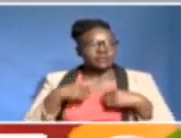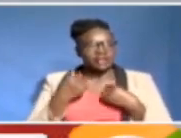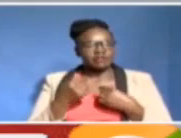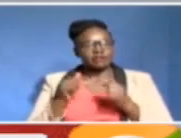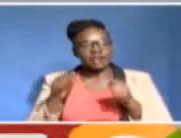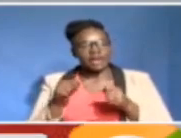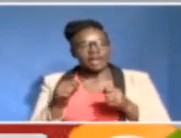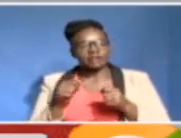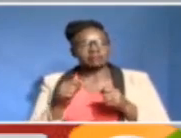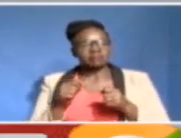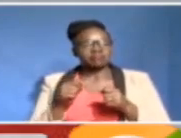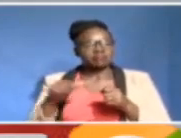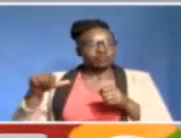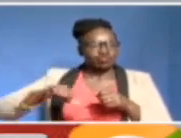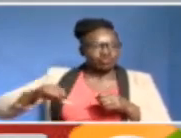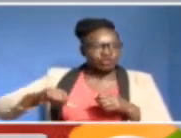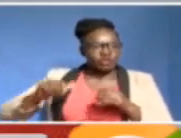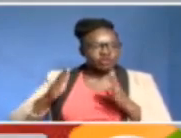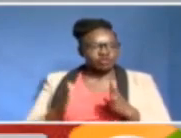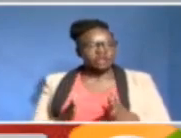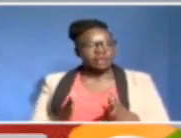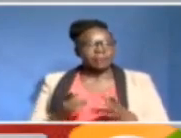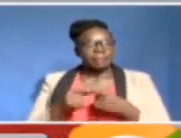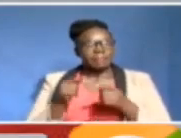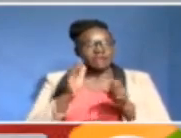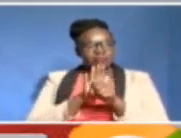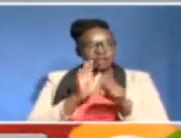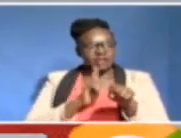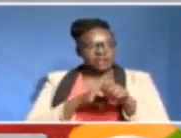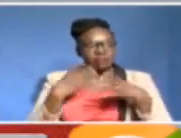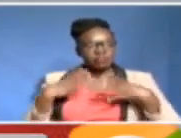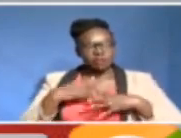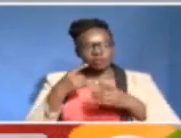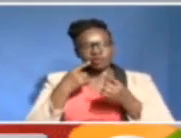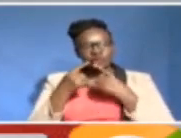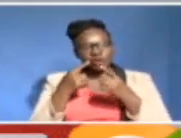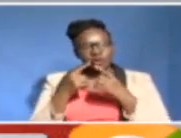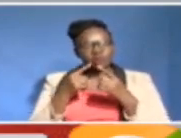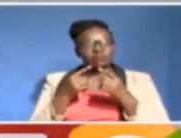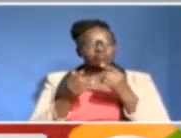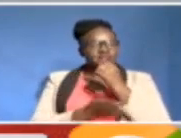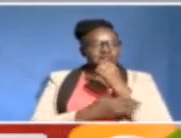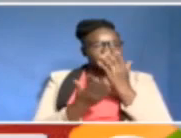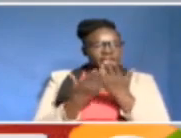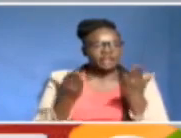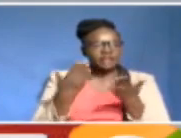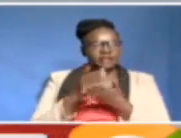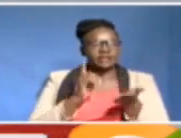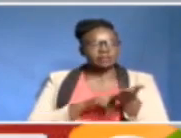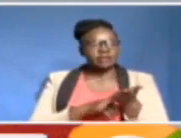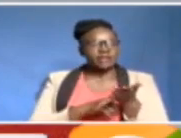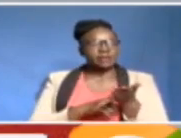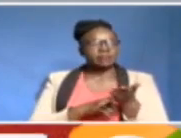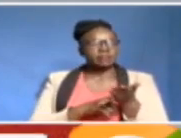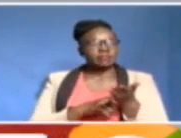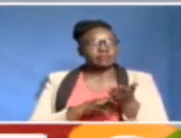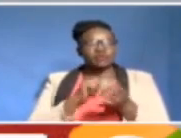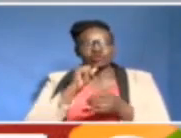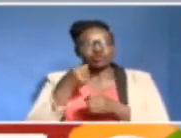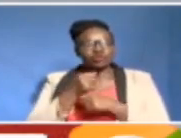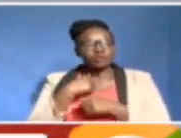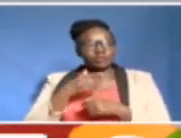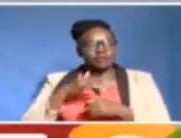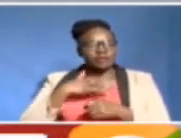that bring me down, because at the end of the day, people need to talk about good things, and that makes me feel. It doesn't make me feel build